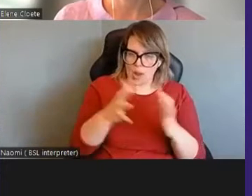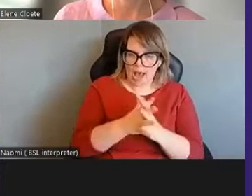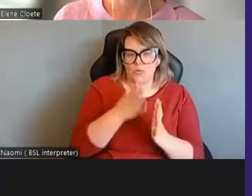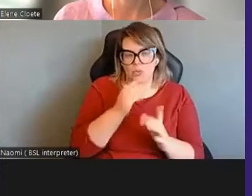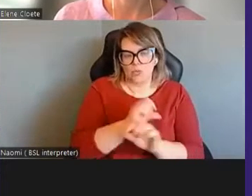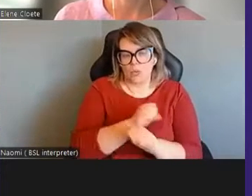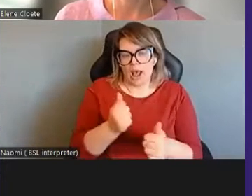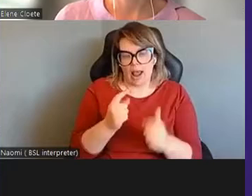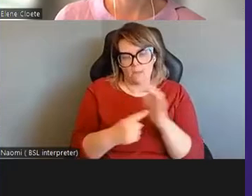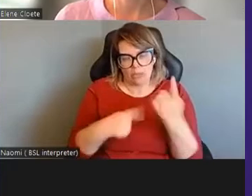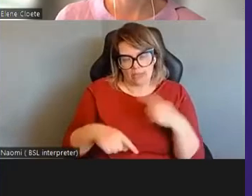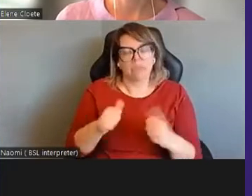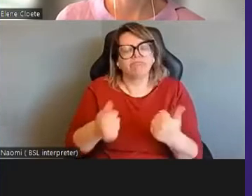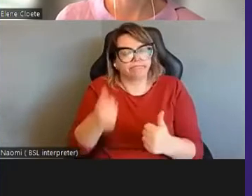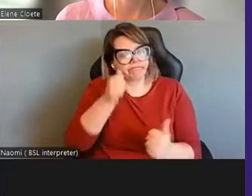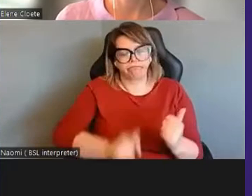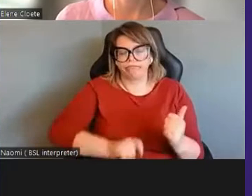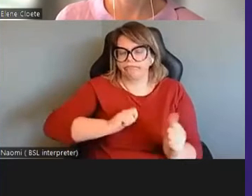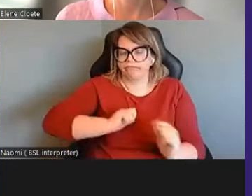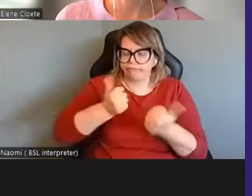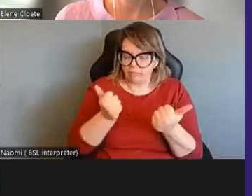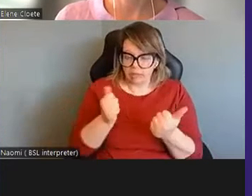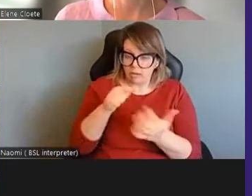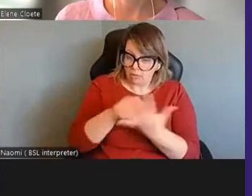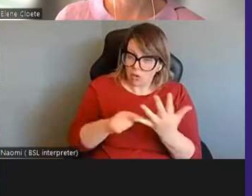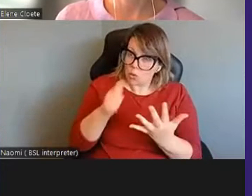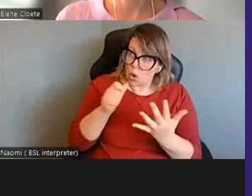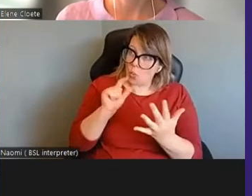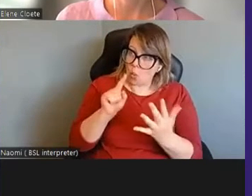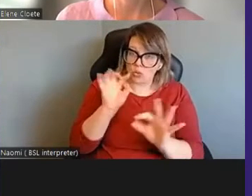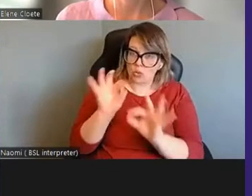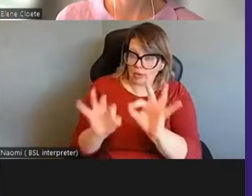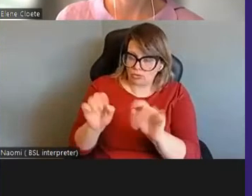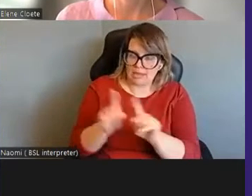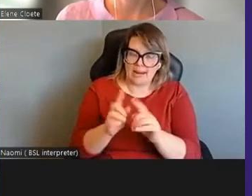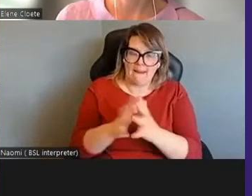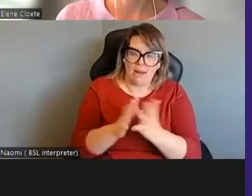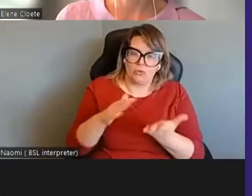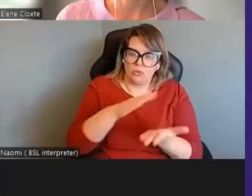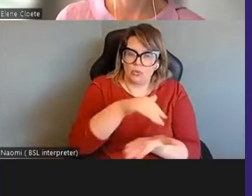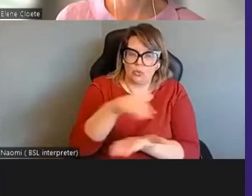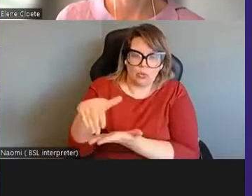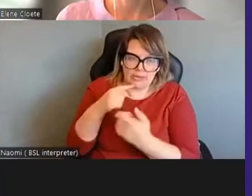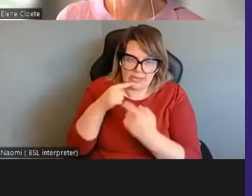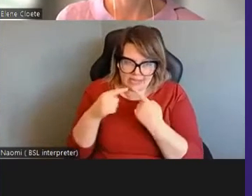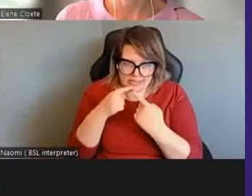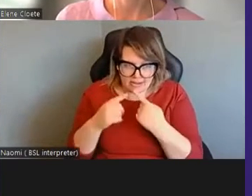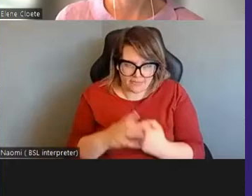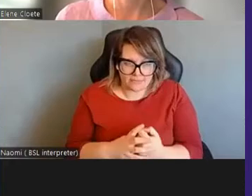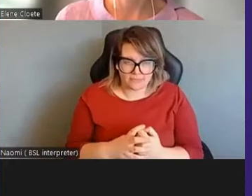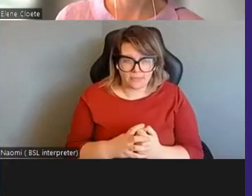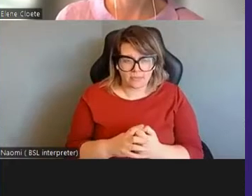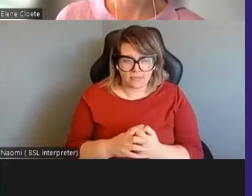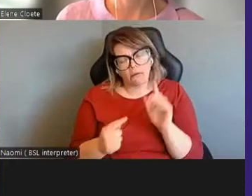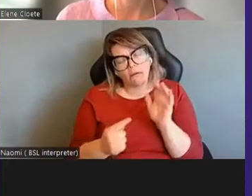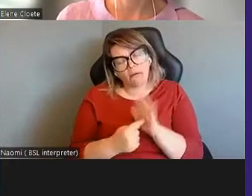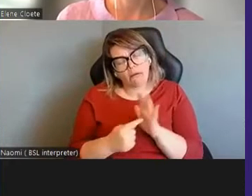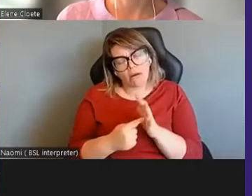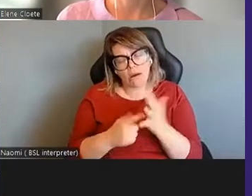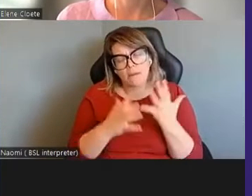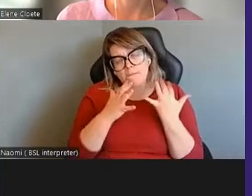and understand the questions very well. Additionally, the pilot is crucial to see whether the data